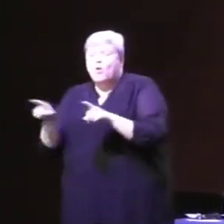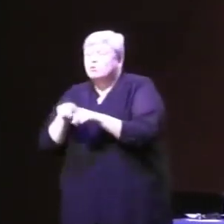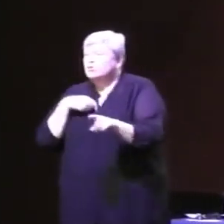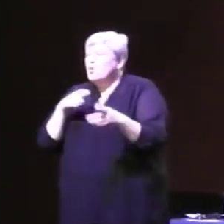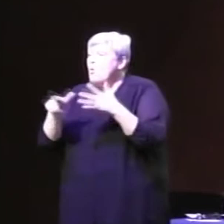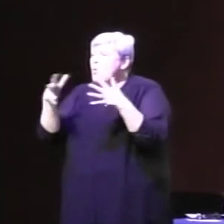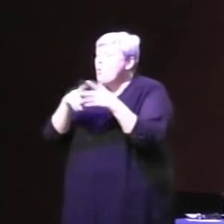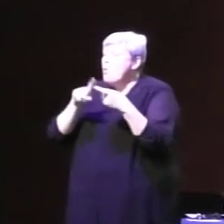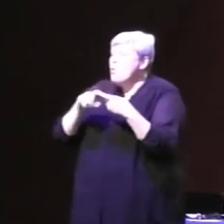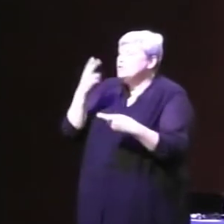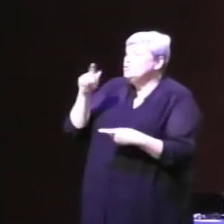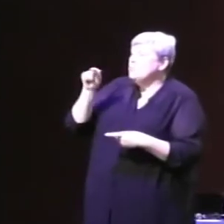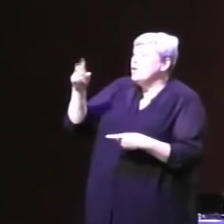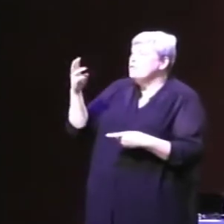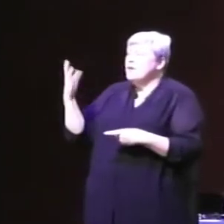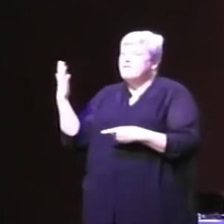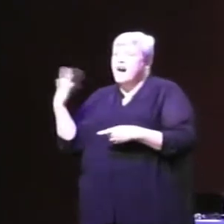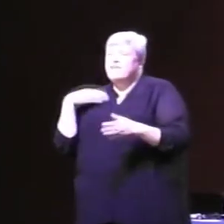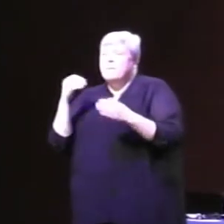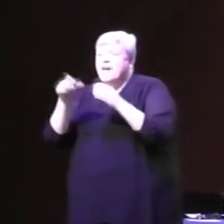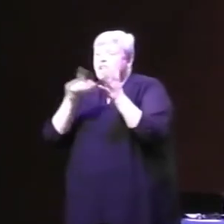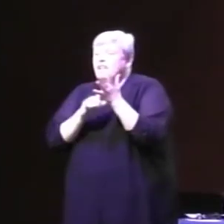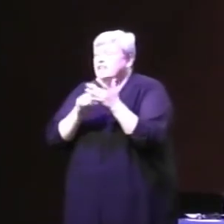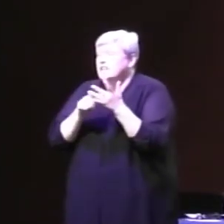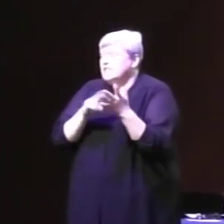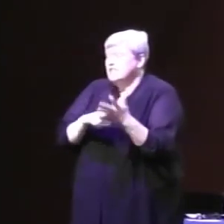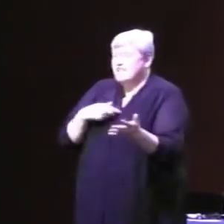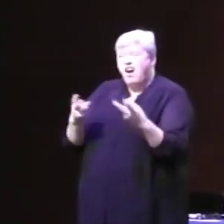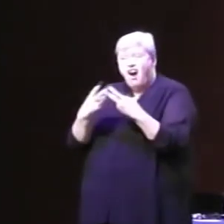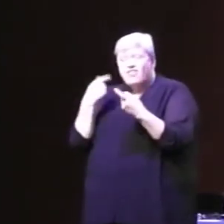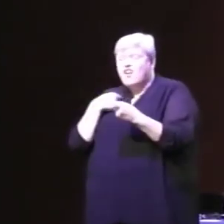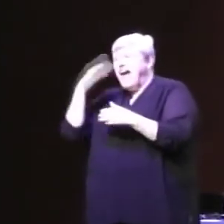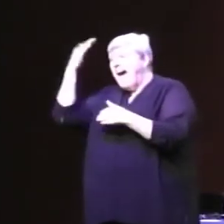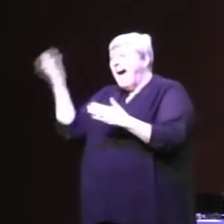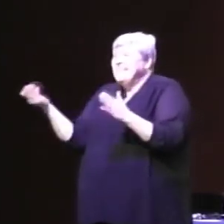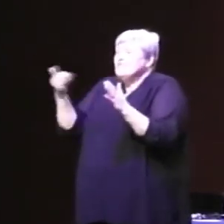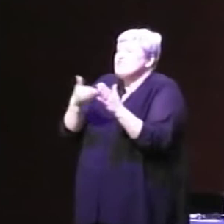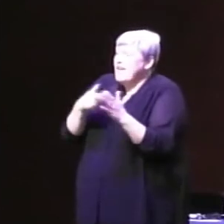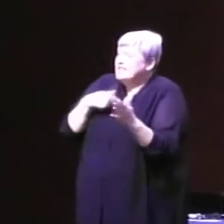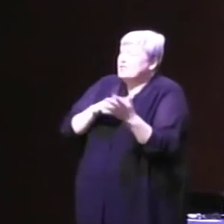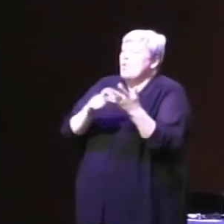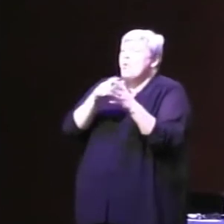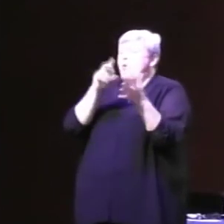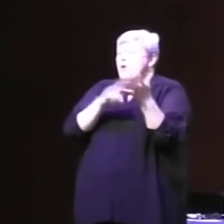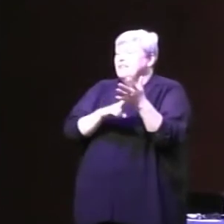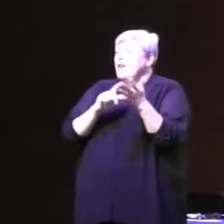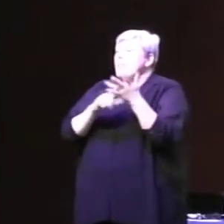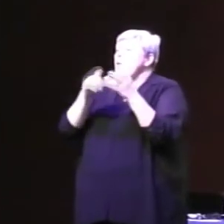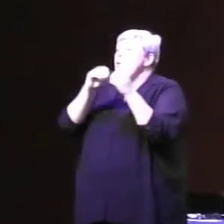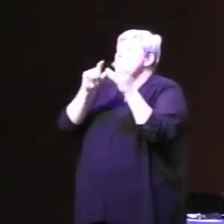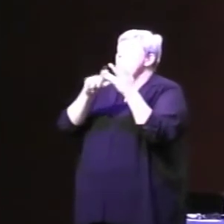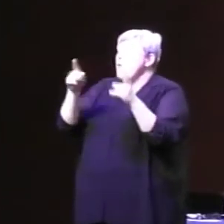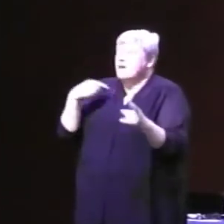and other high-interest loans known as Lobos. Taken out of banks such as RBS, which is now publicly owned, by the